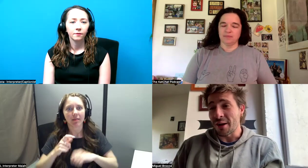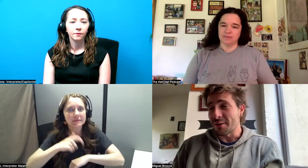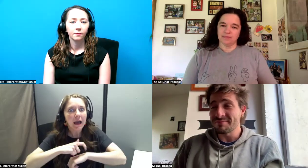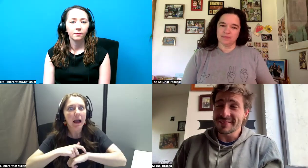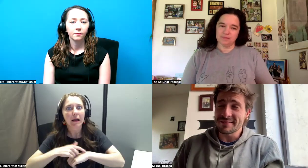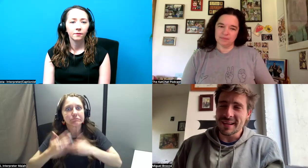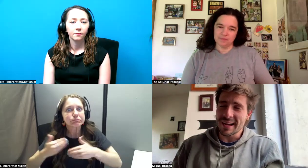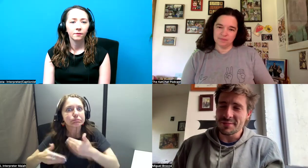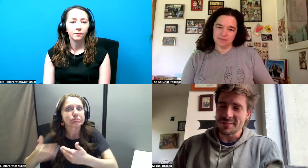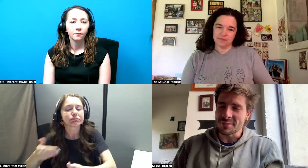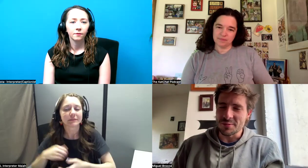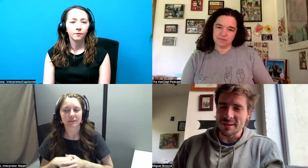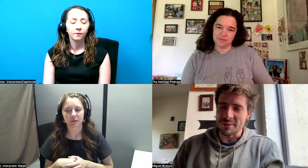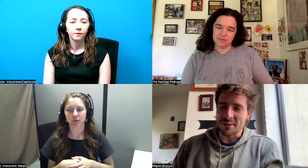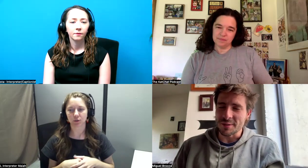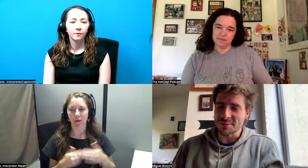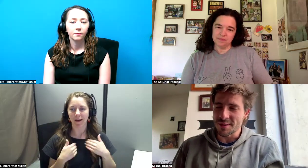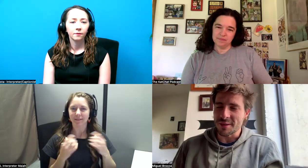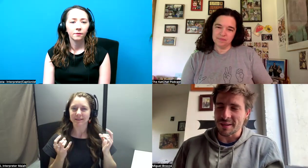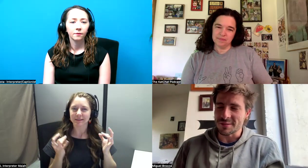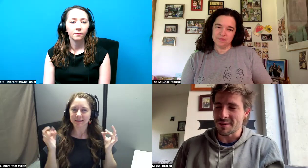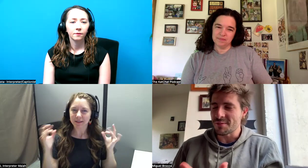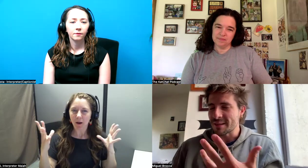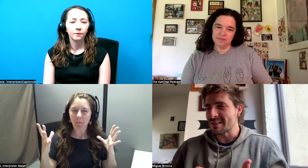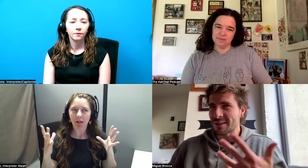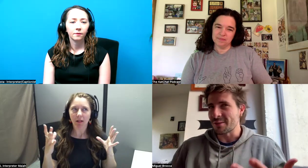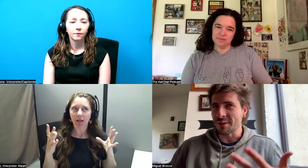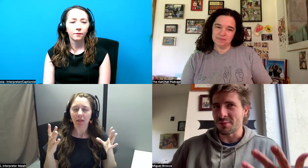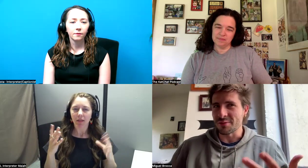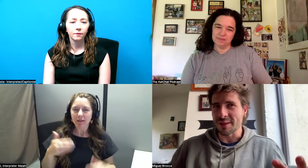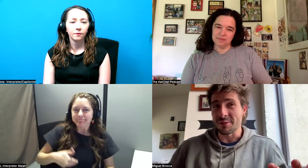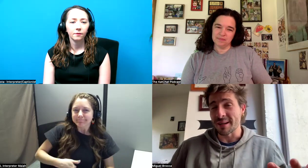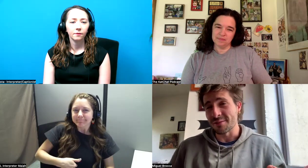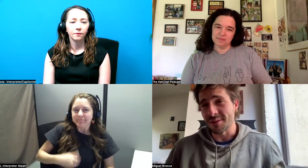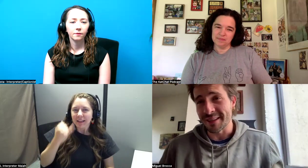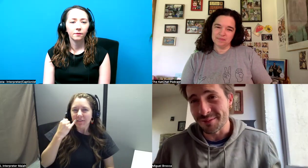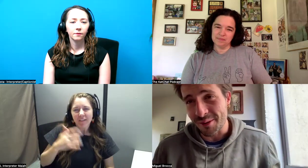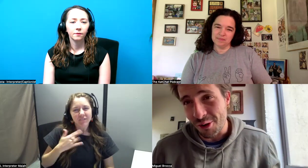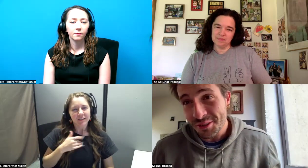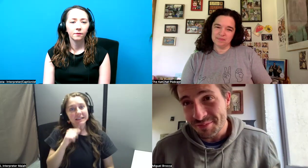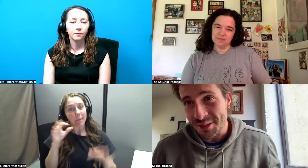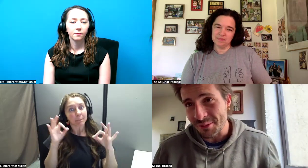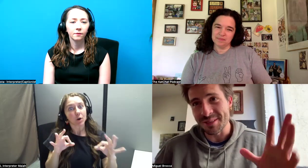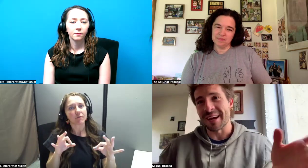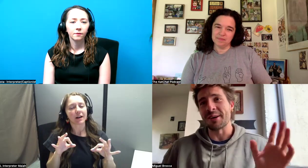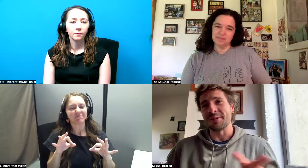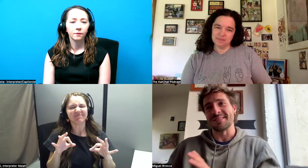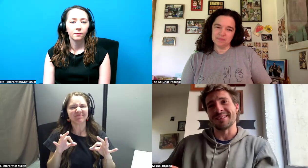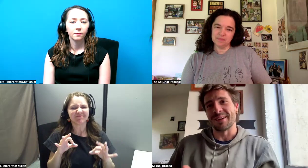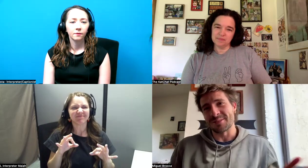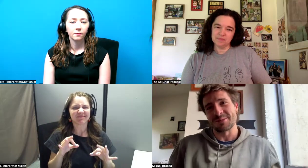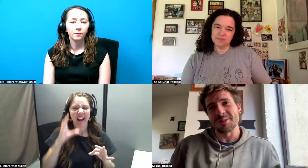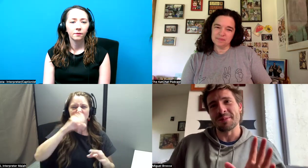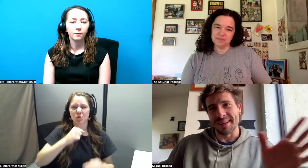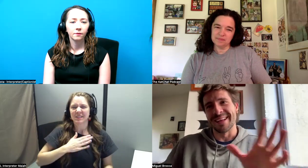and I have this terrible thing where I always feel like if something is not going perfectly right, I feel like it's my fault, you know, which is I know